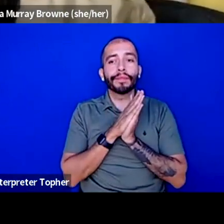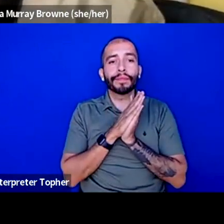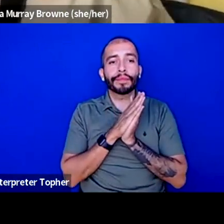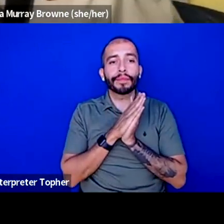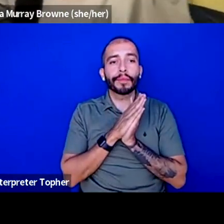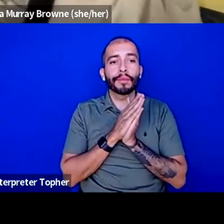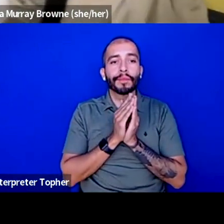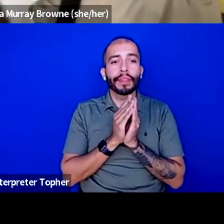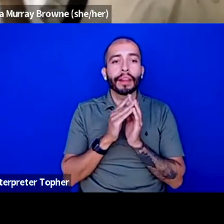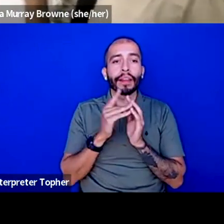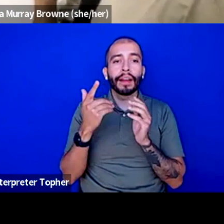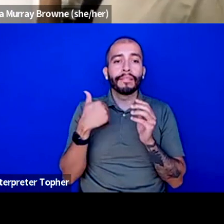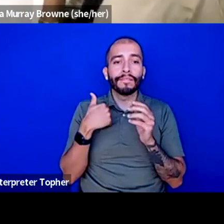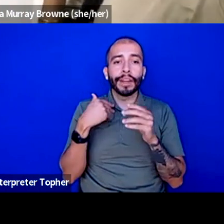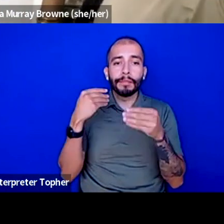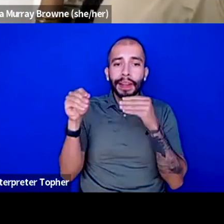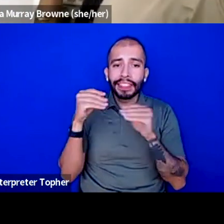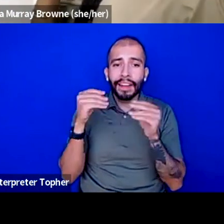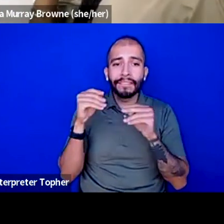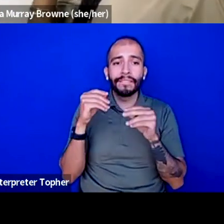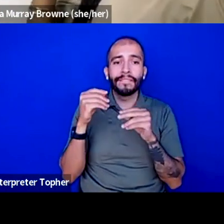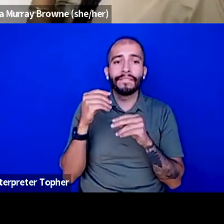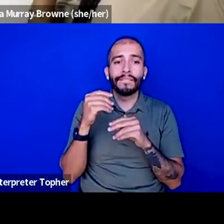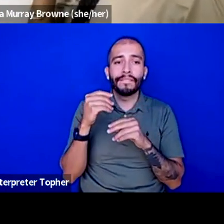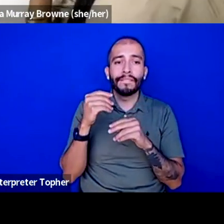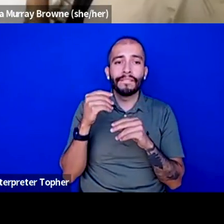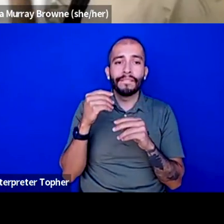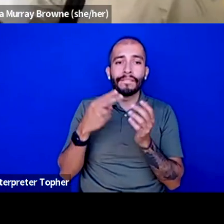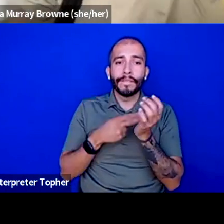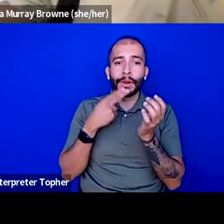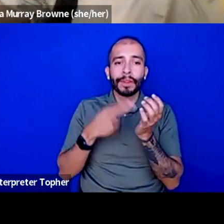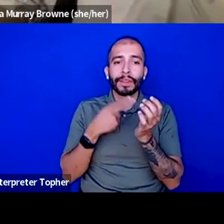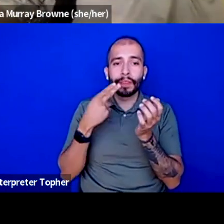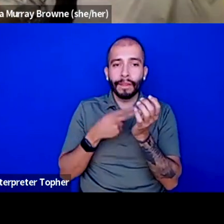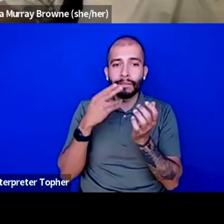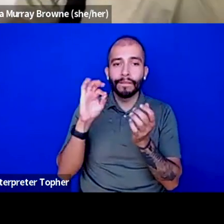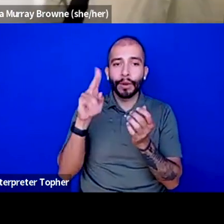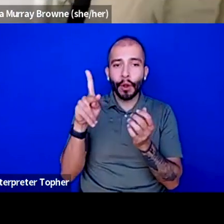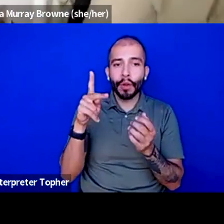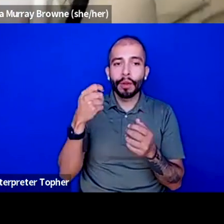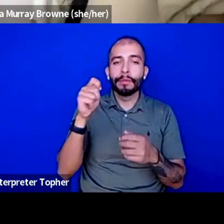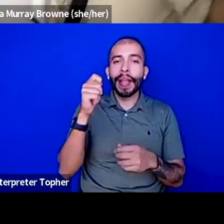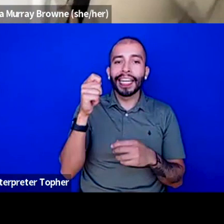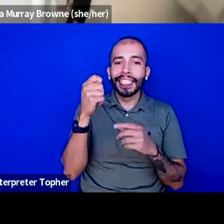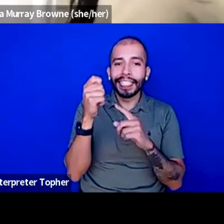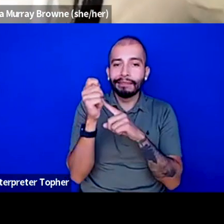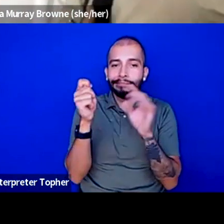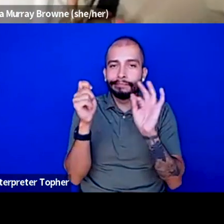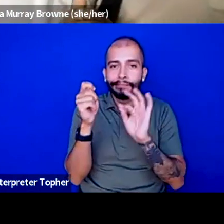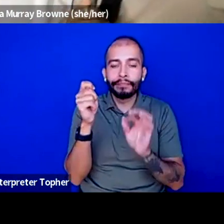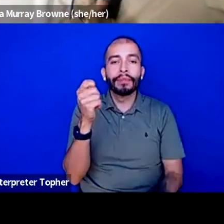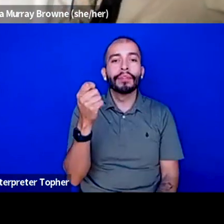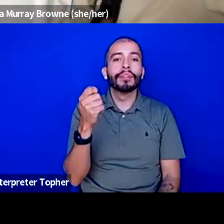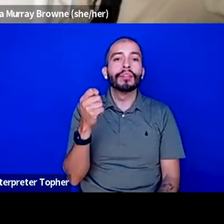911 call, regardless of having called the other number. Not only that, but historically, in the Canadian